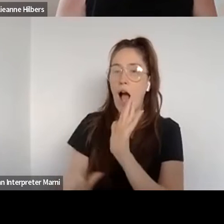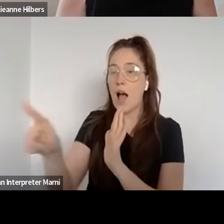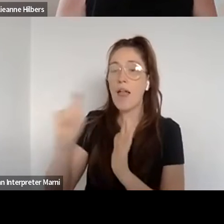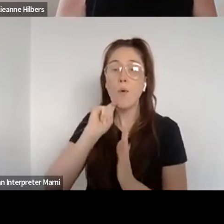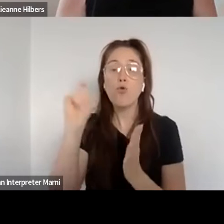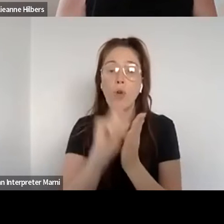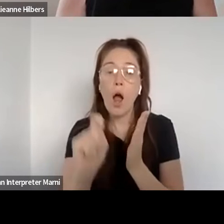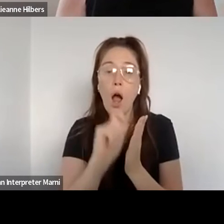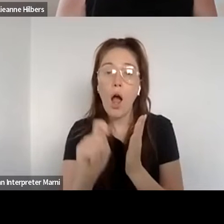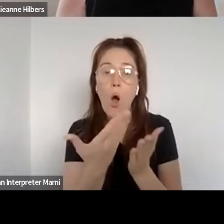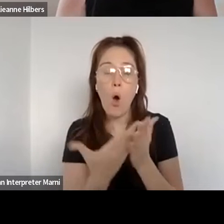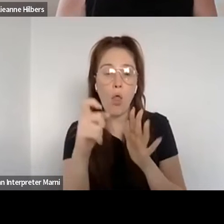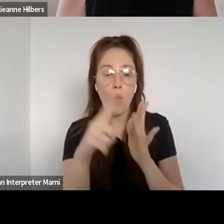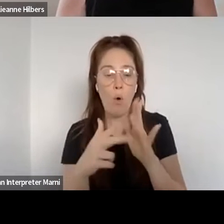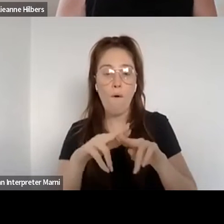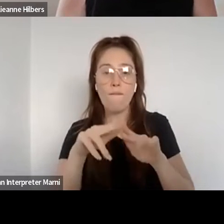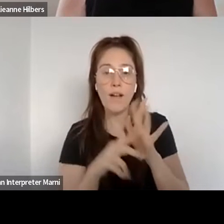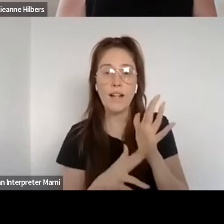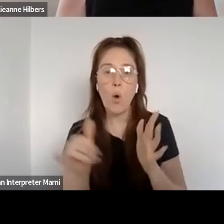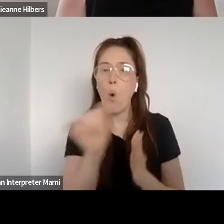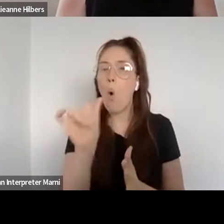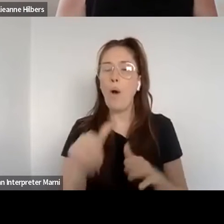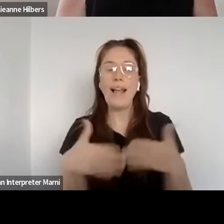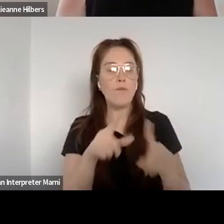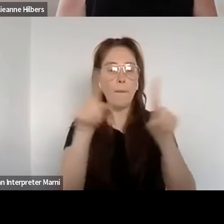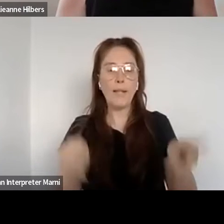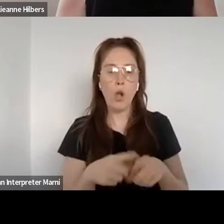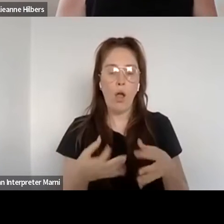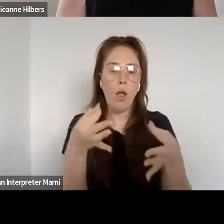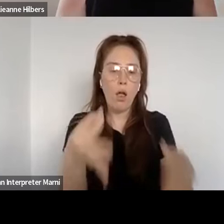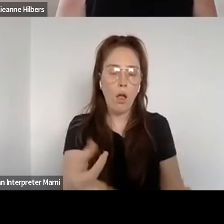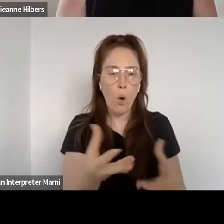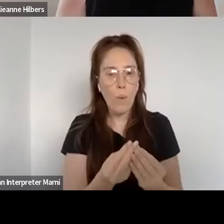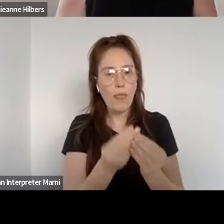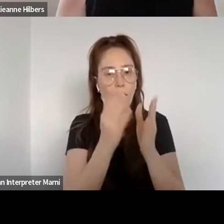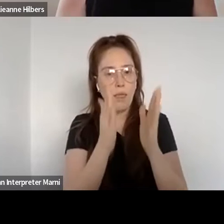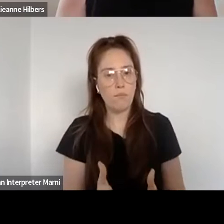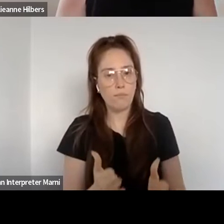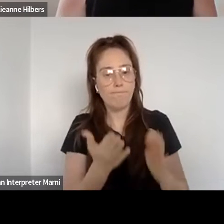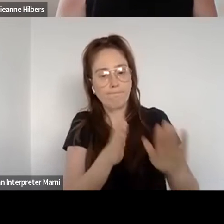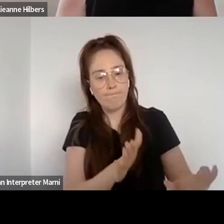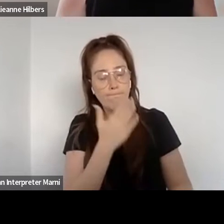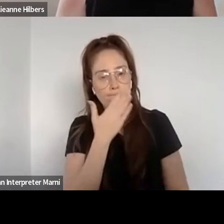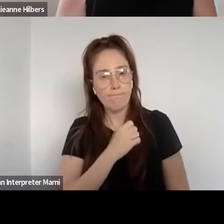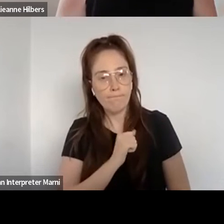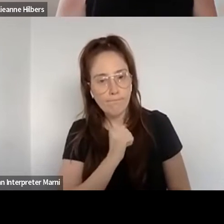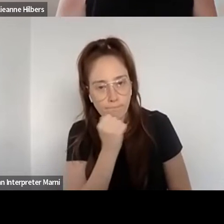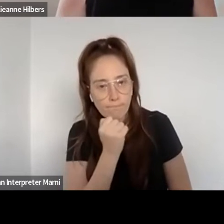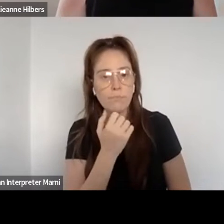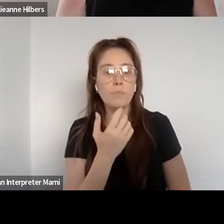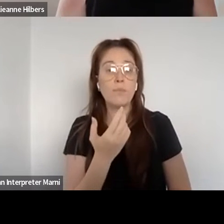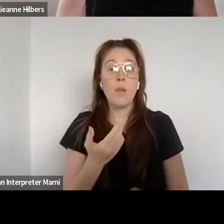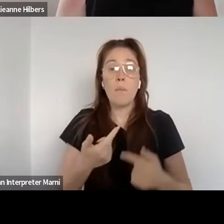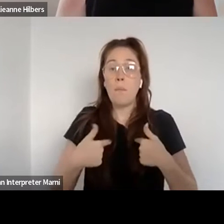or they will create a picture to put in it. But for a lot of people like me who aren't arty and can only